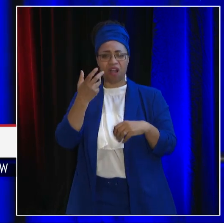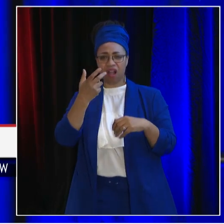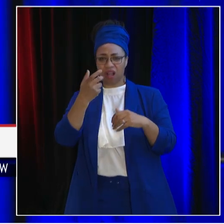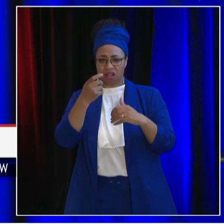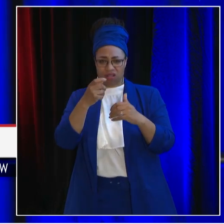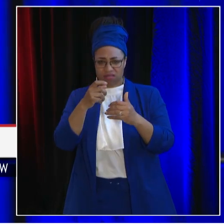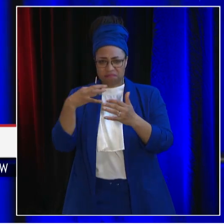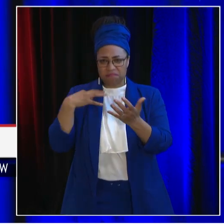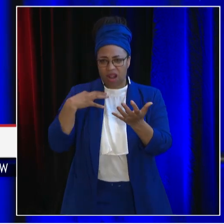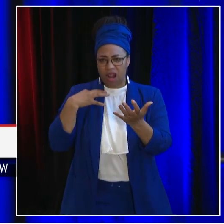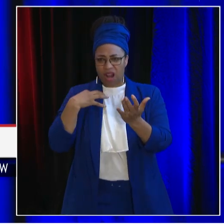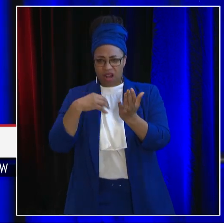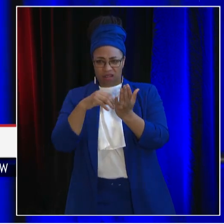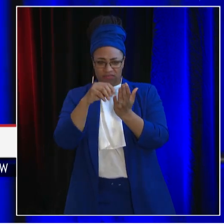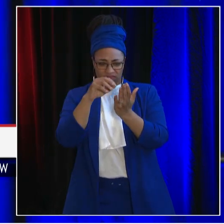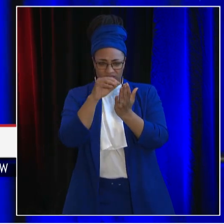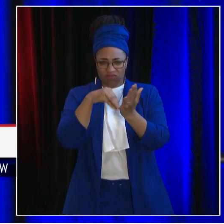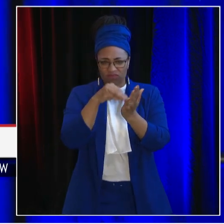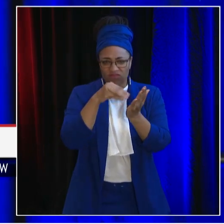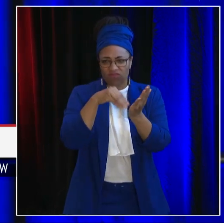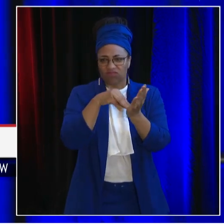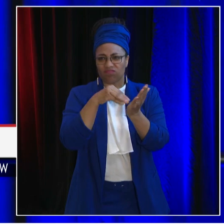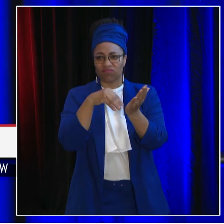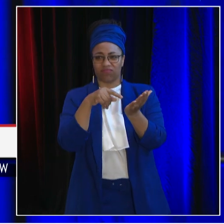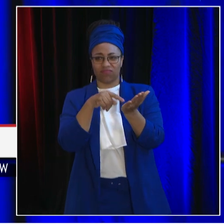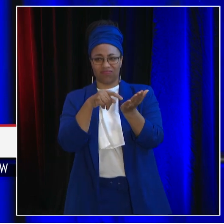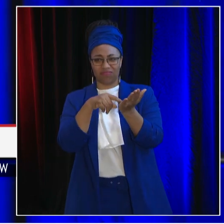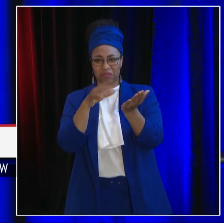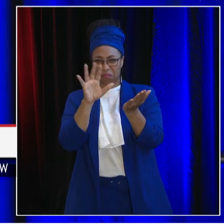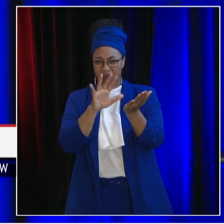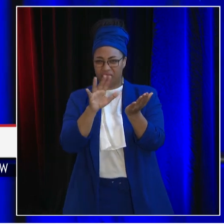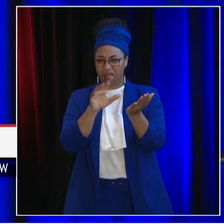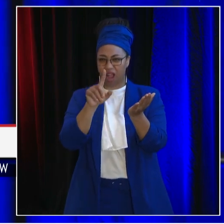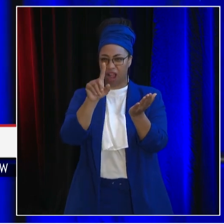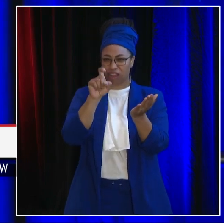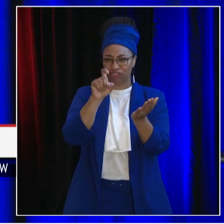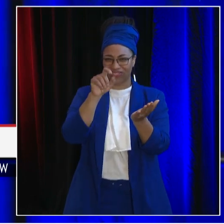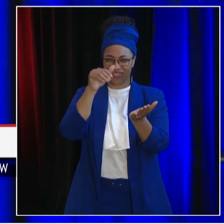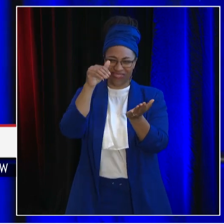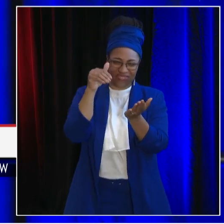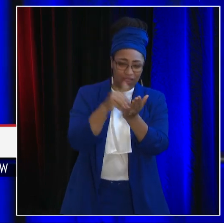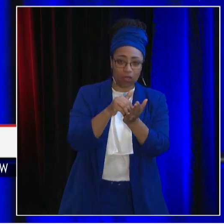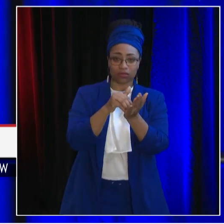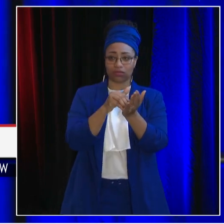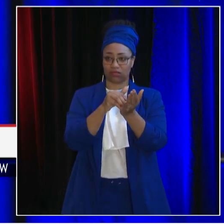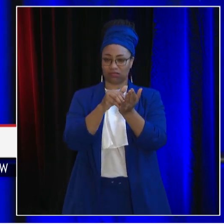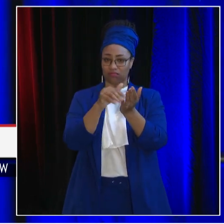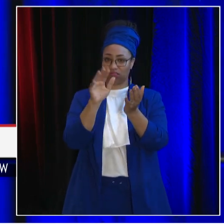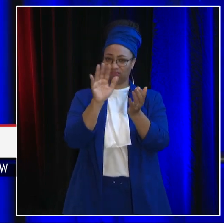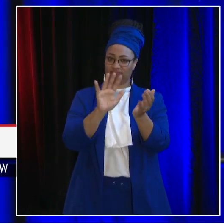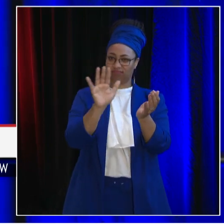$1,489 for his 8 family members. That in today is about